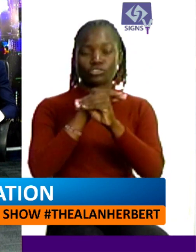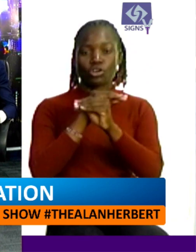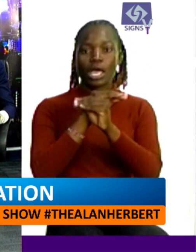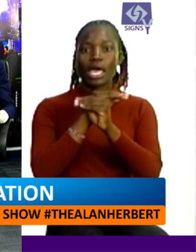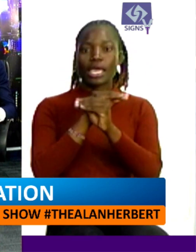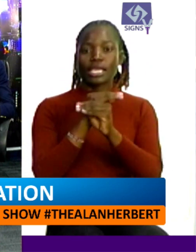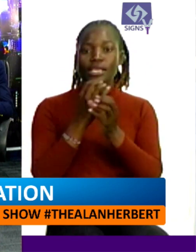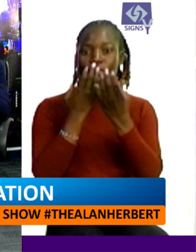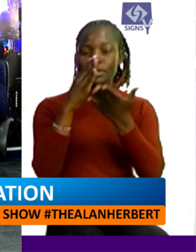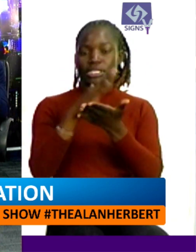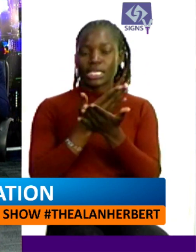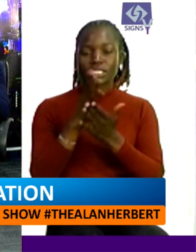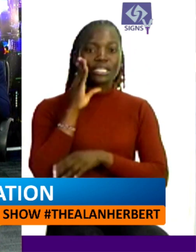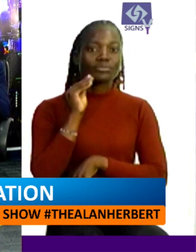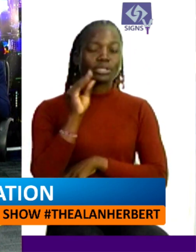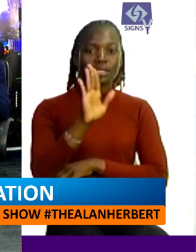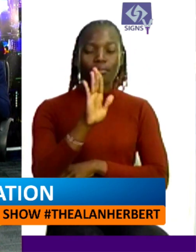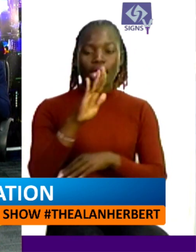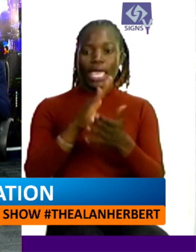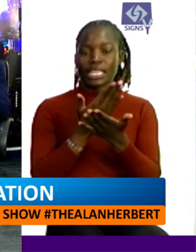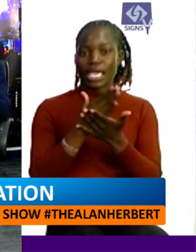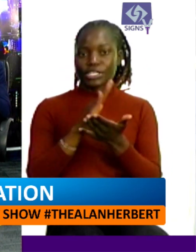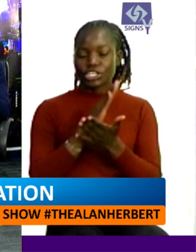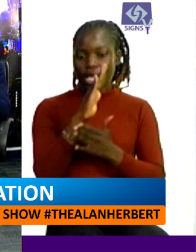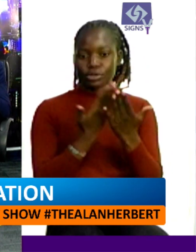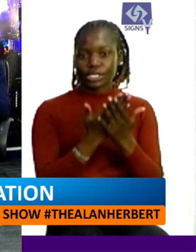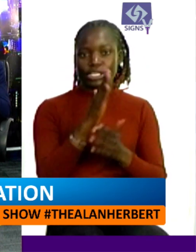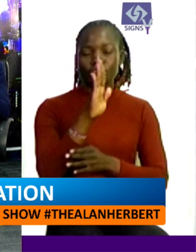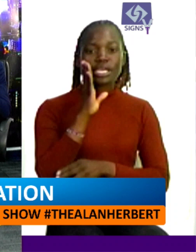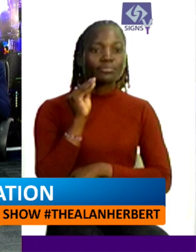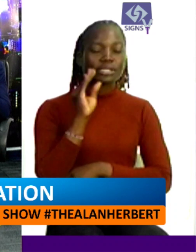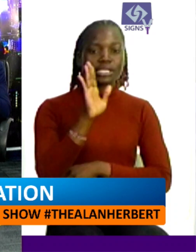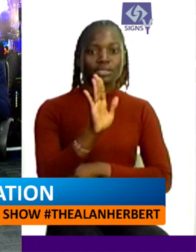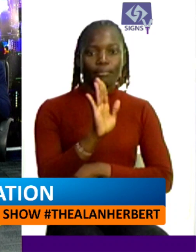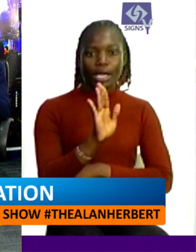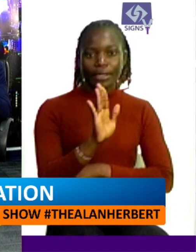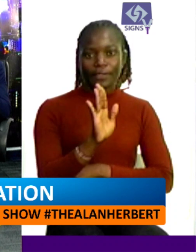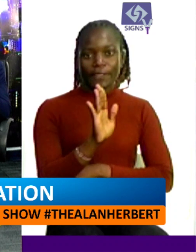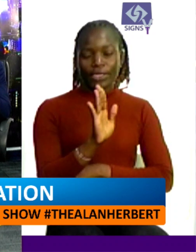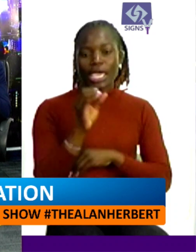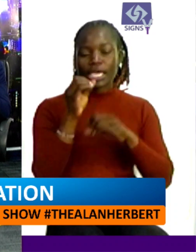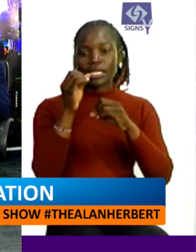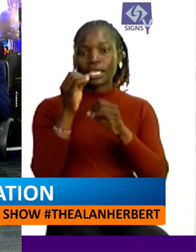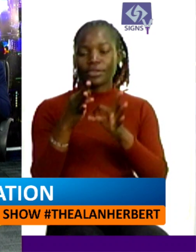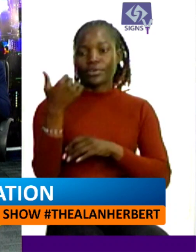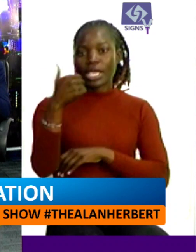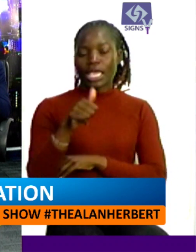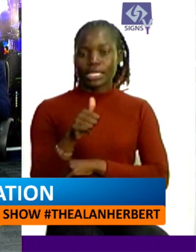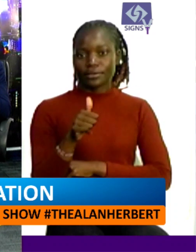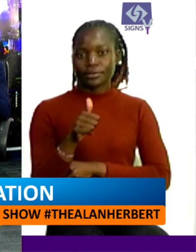have our alumni, they share the experience, they share also their application experience. And if any